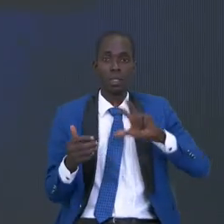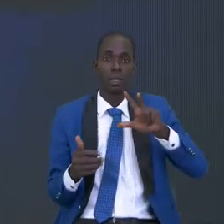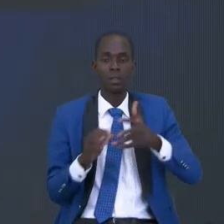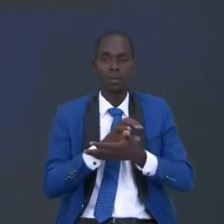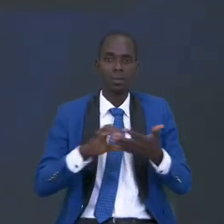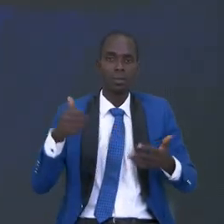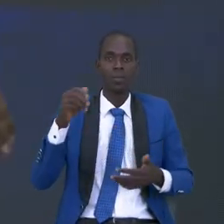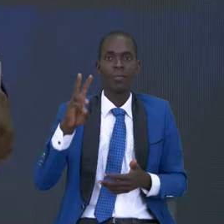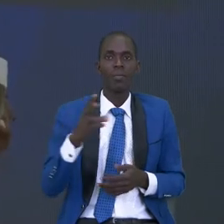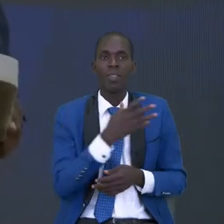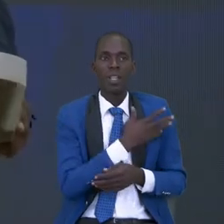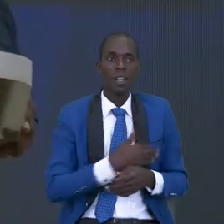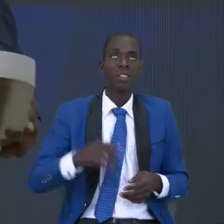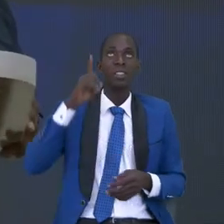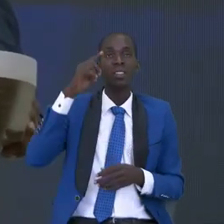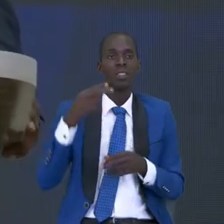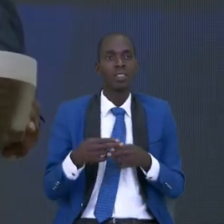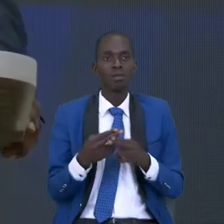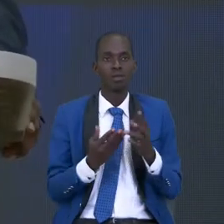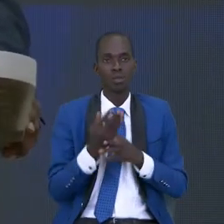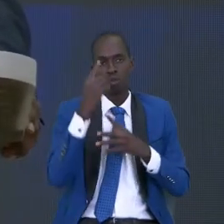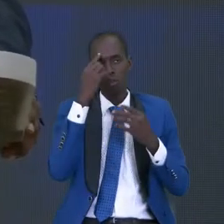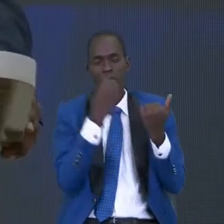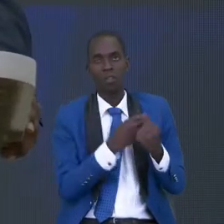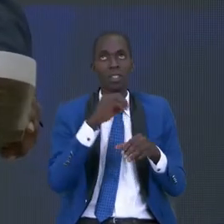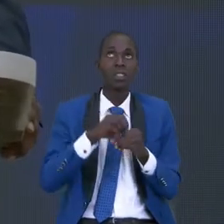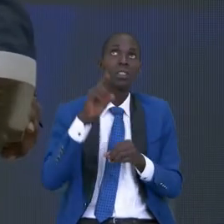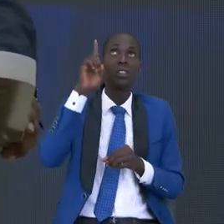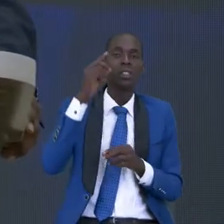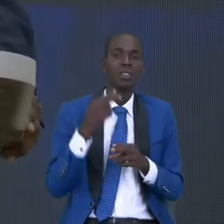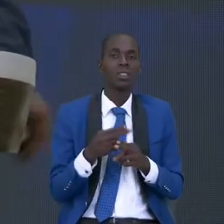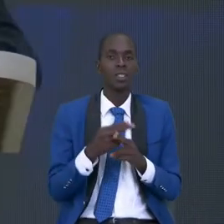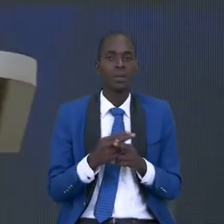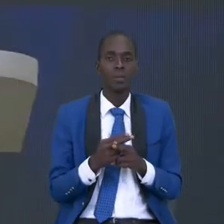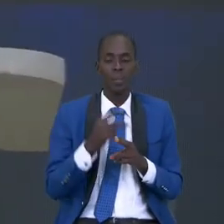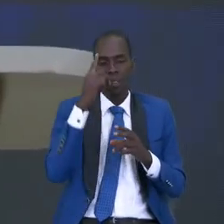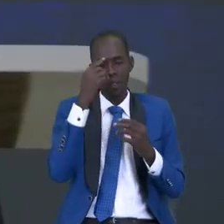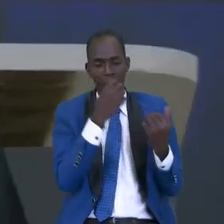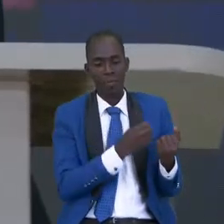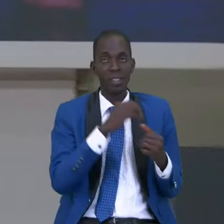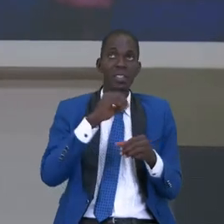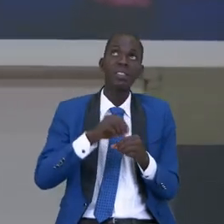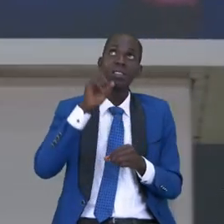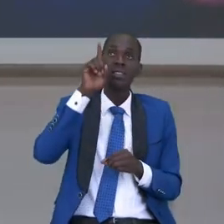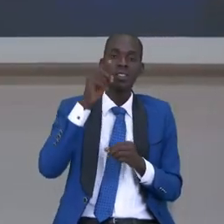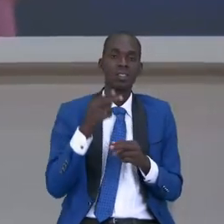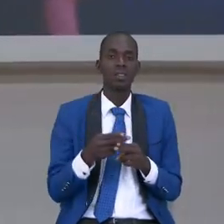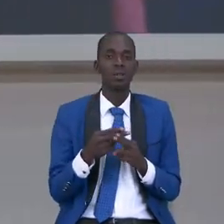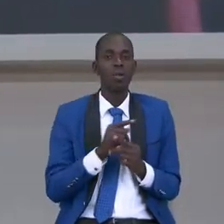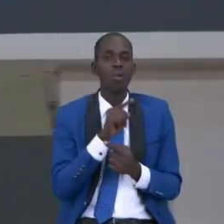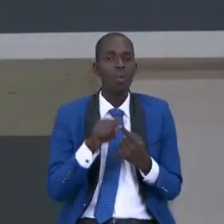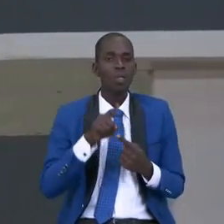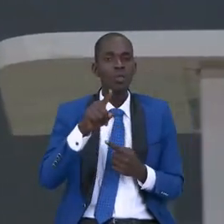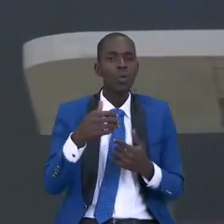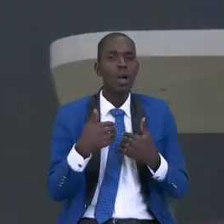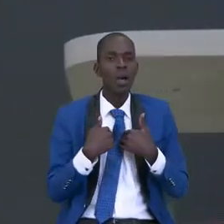name, through faith in his name. Faith in his name. When you